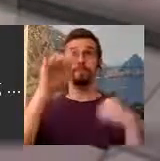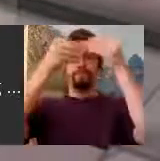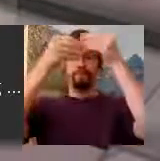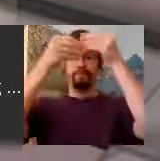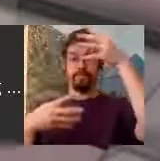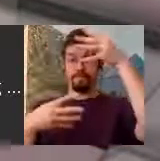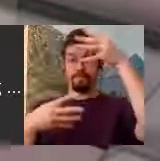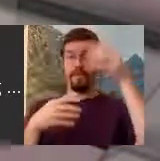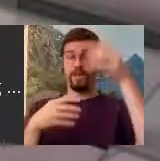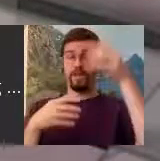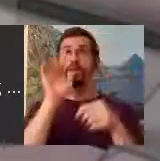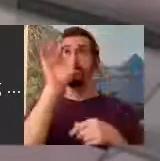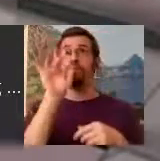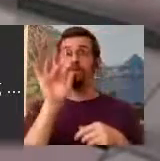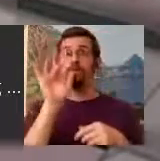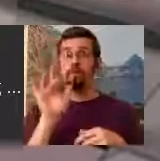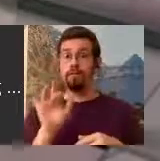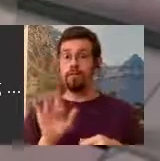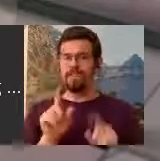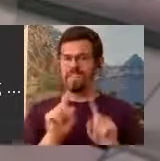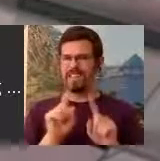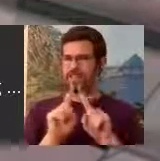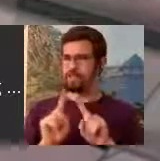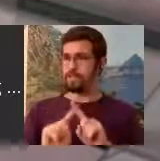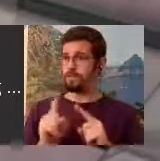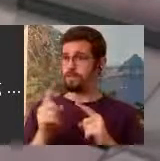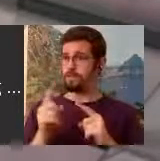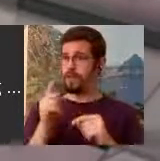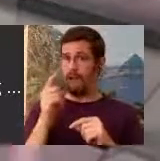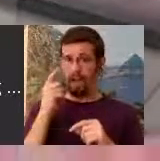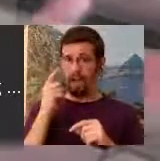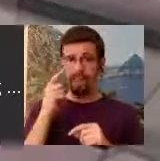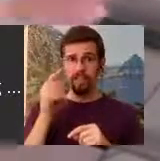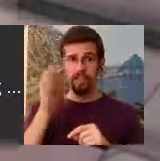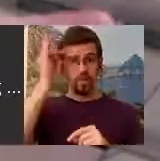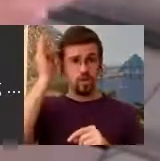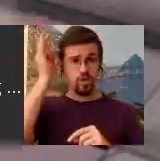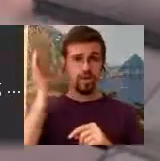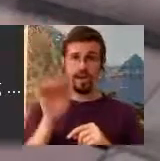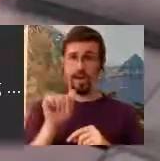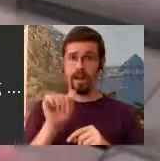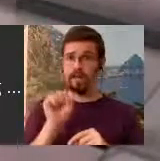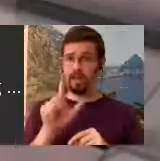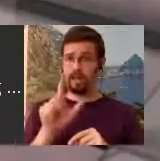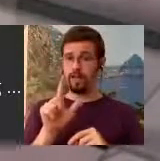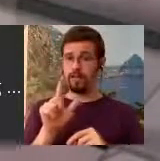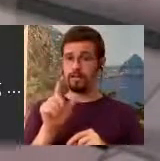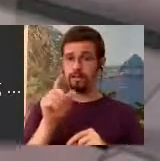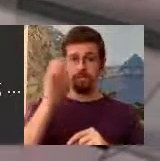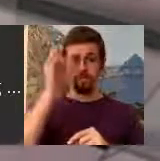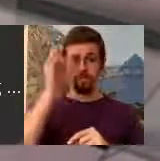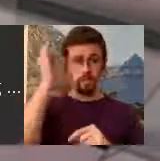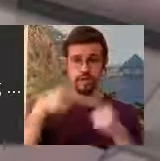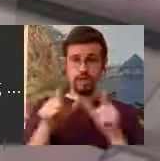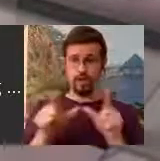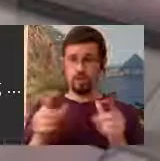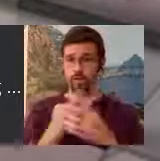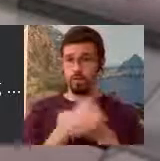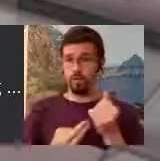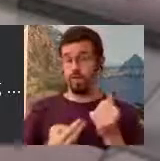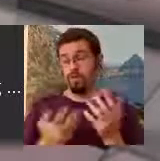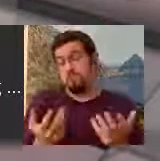believe it was Tunisian Sign Language and maybe ASL. I don't know. I got to go look. So now we do